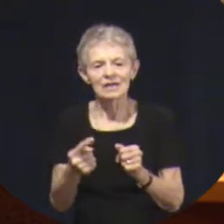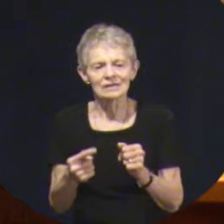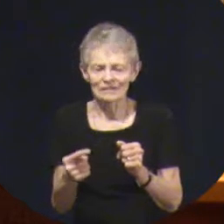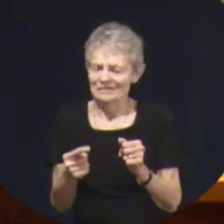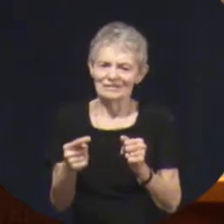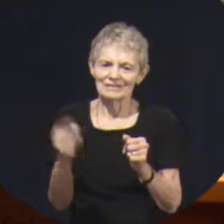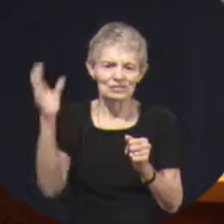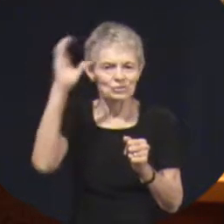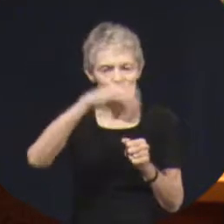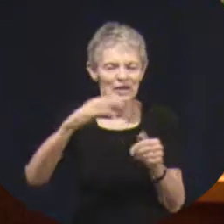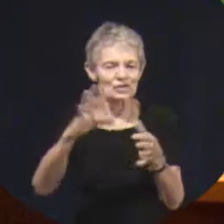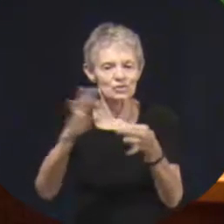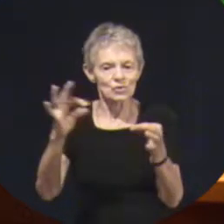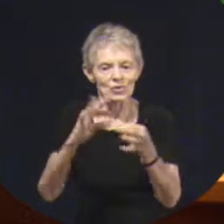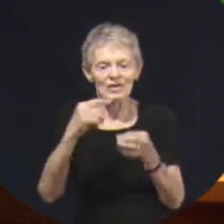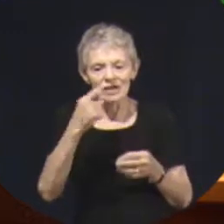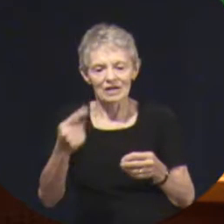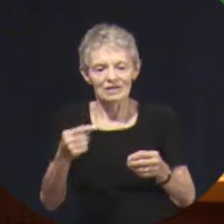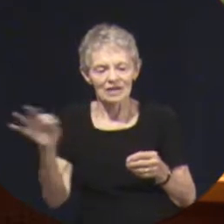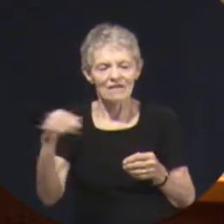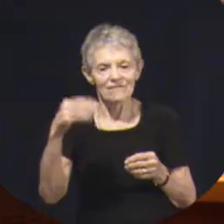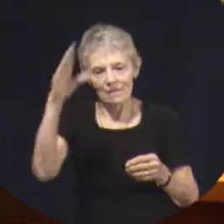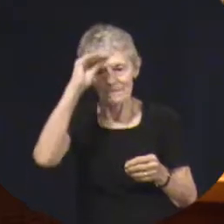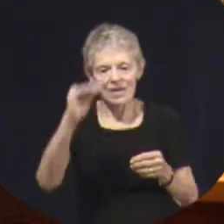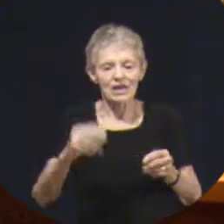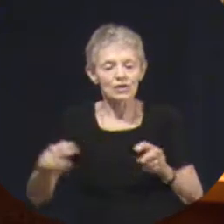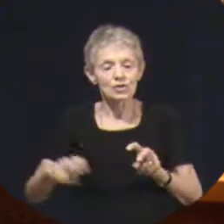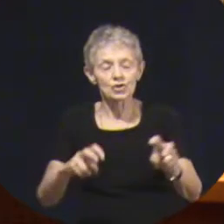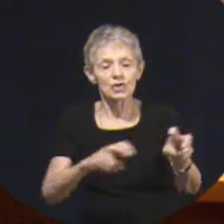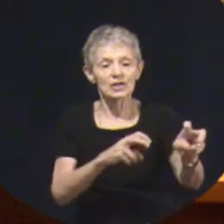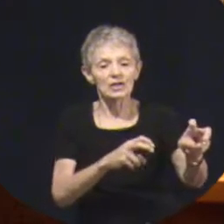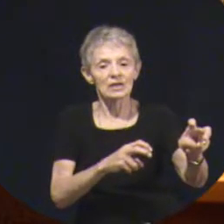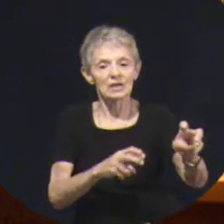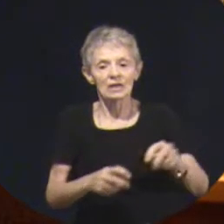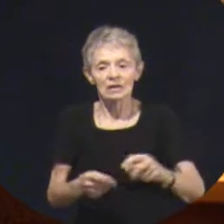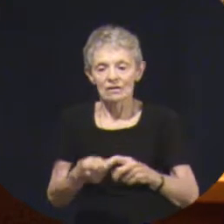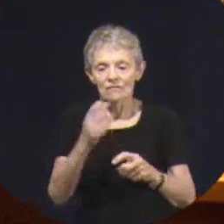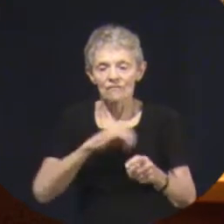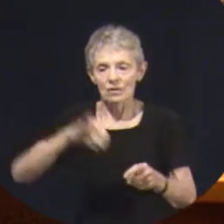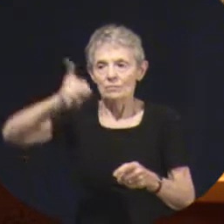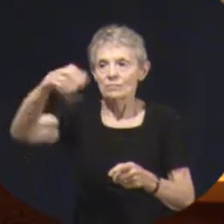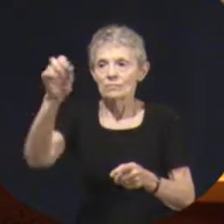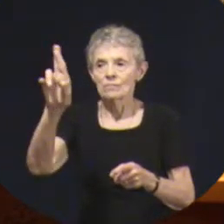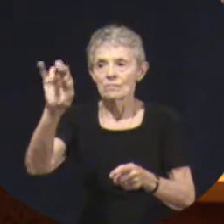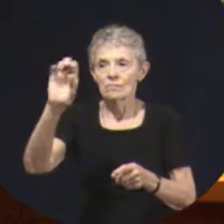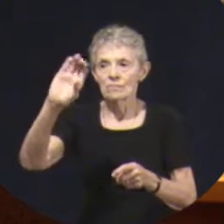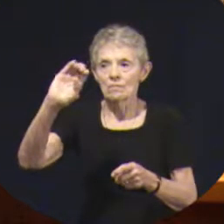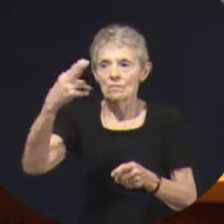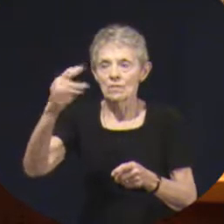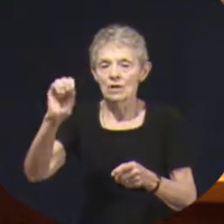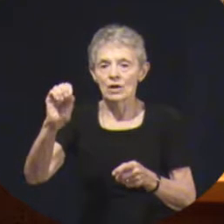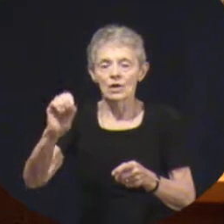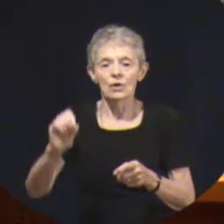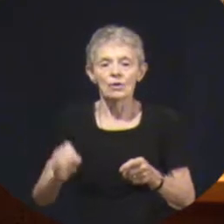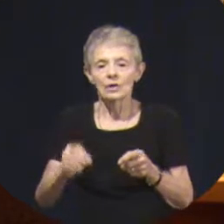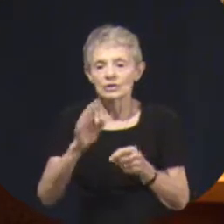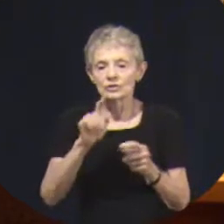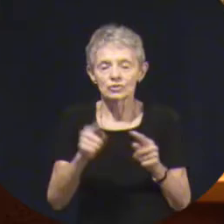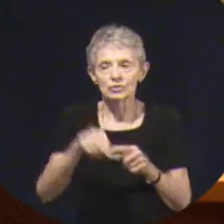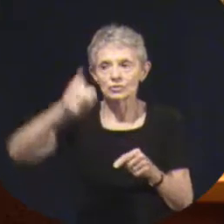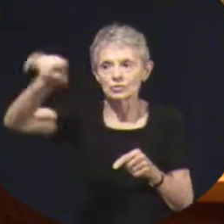story. He tells of a man who is journeying from Jericho to Jerusalem, and he is waylaid by